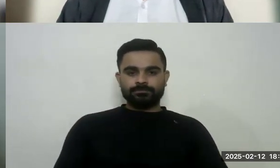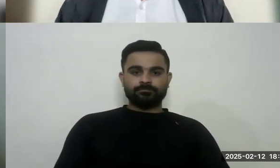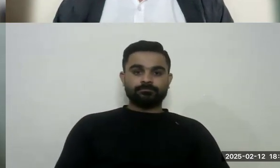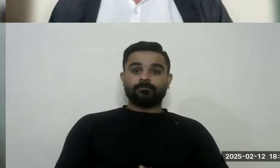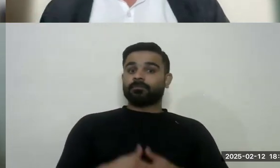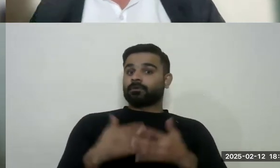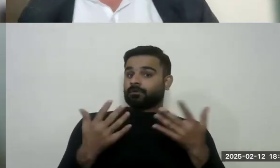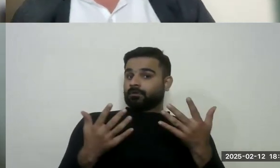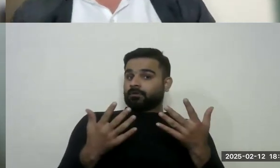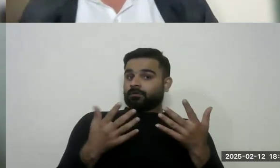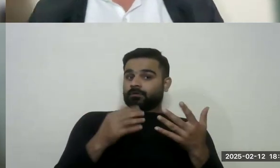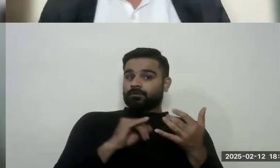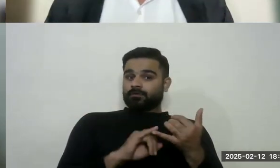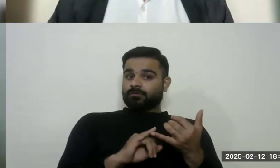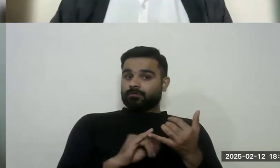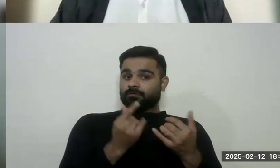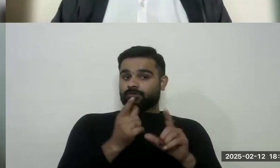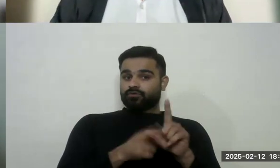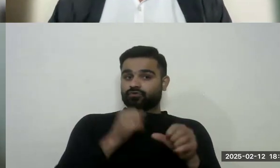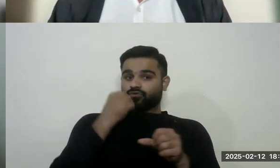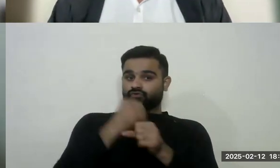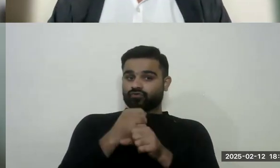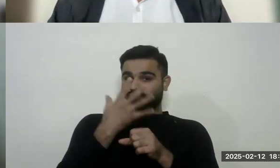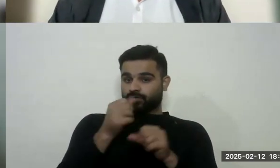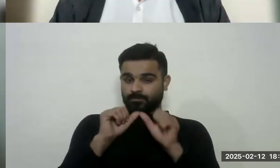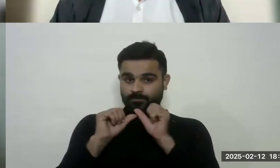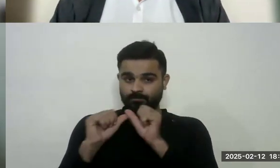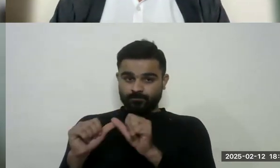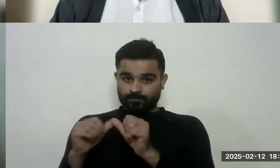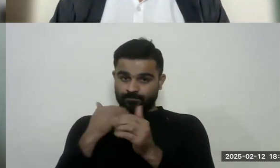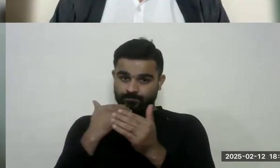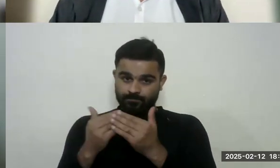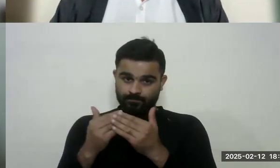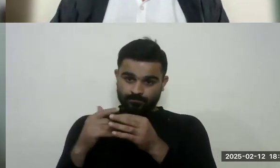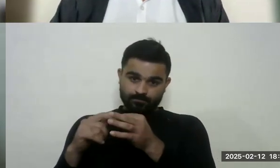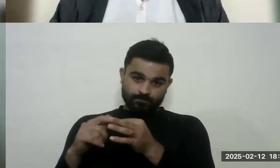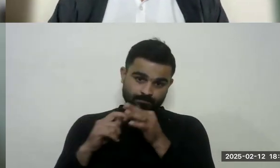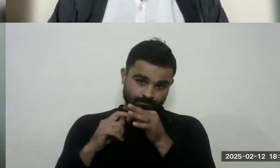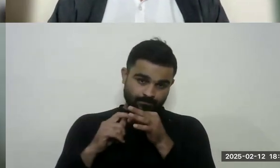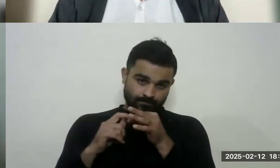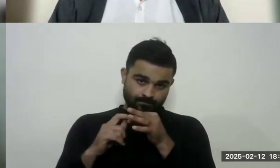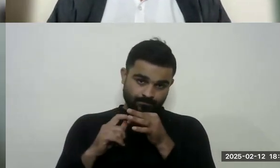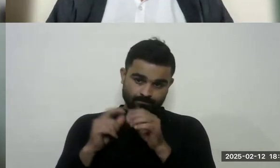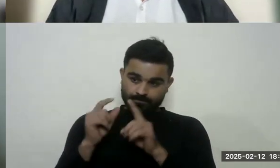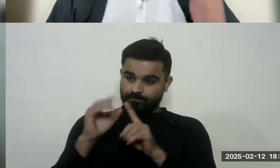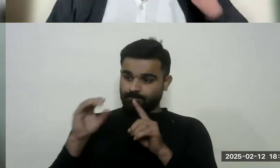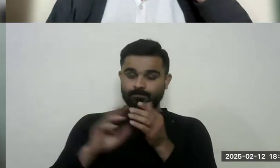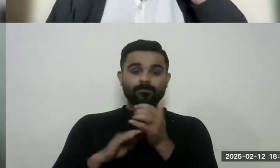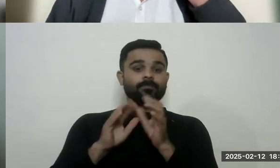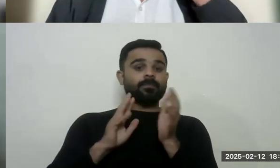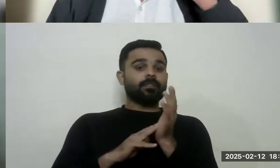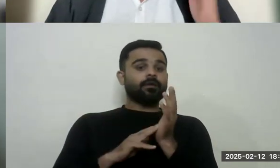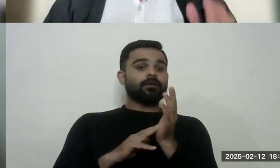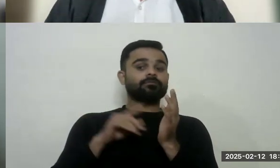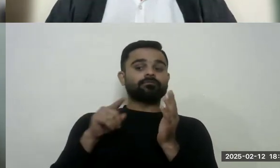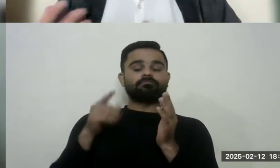Would Suyog want to answer this one? Sure, Diksha, and thank you very much for this question, Poonam ma'am. And that appears